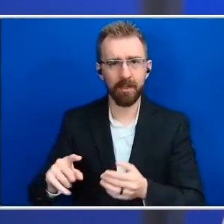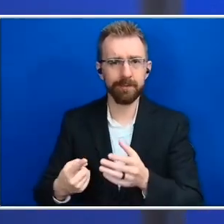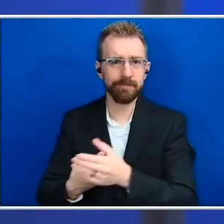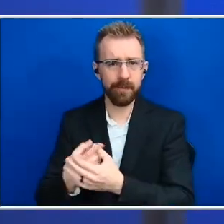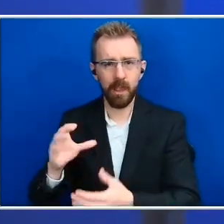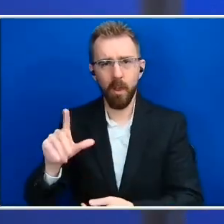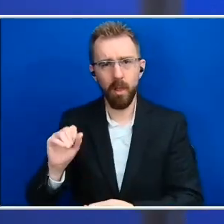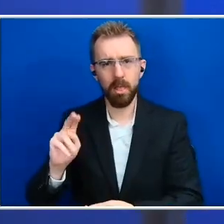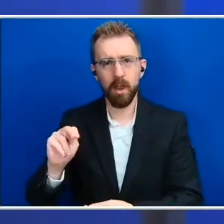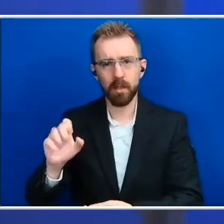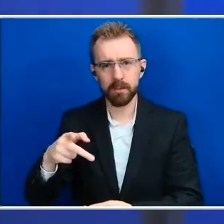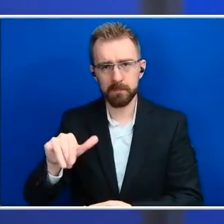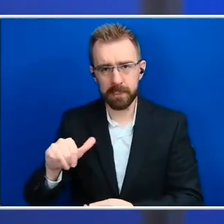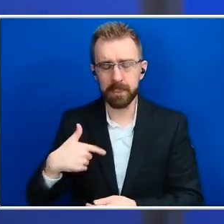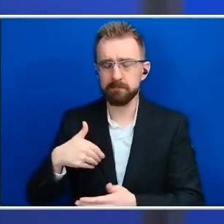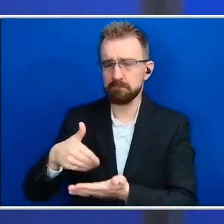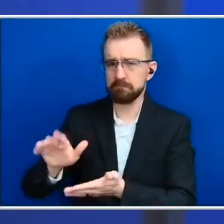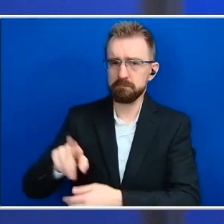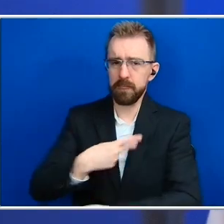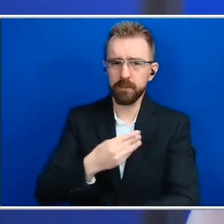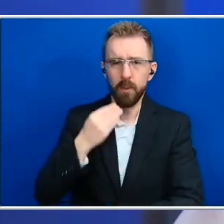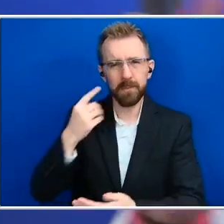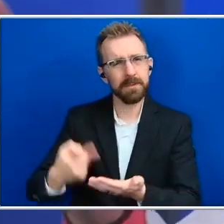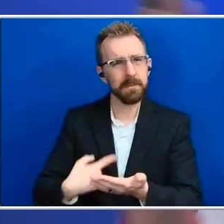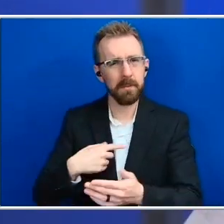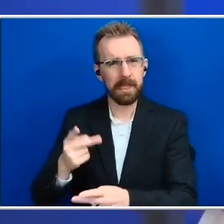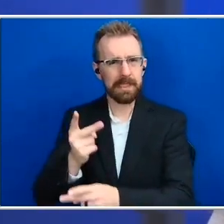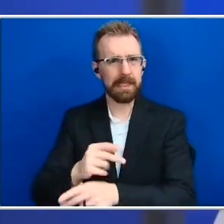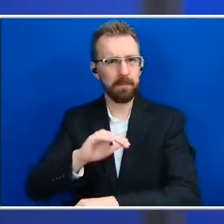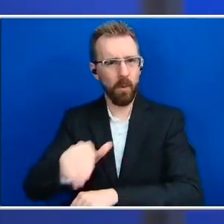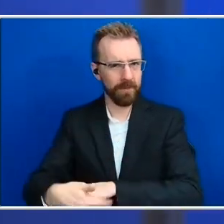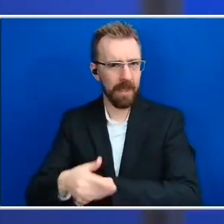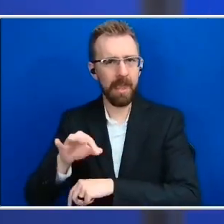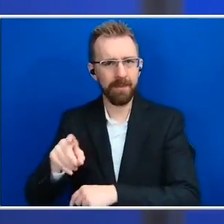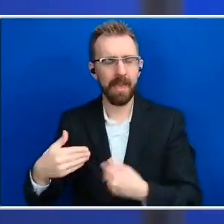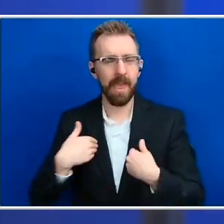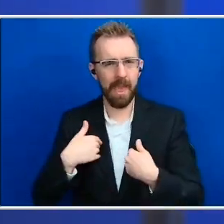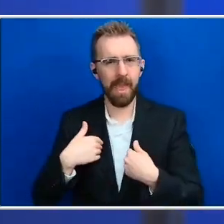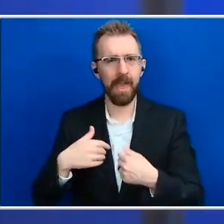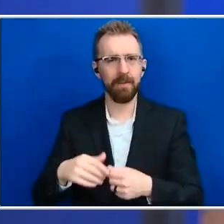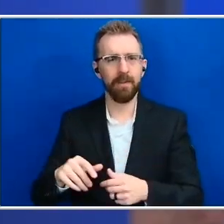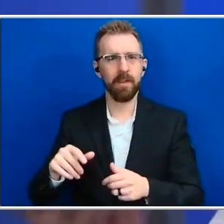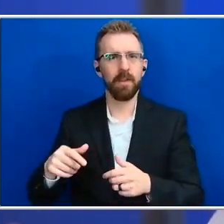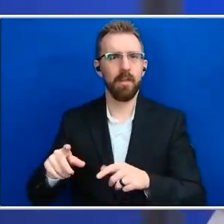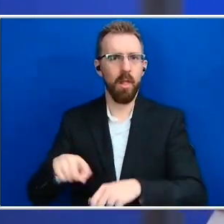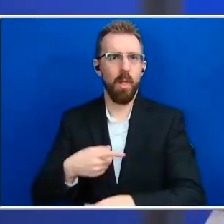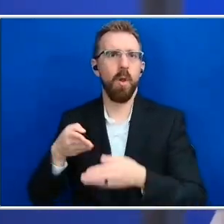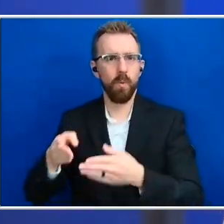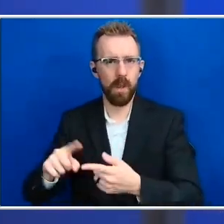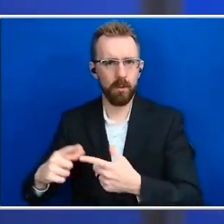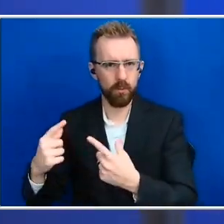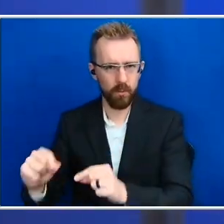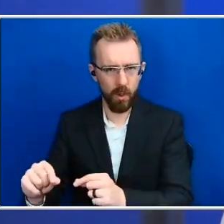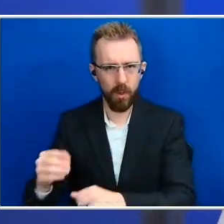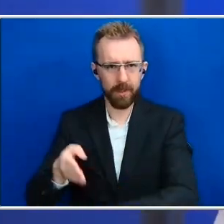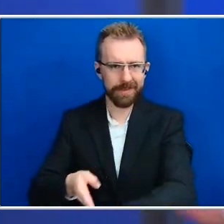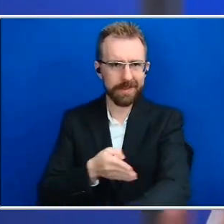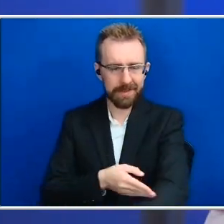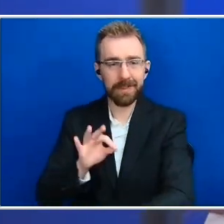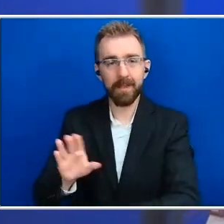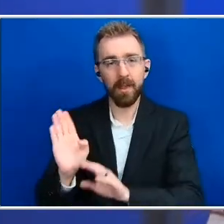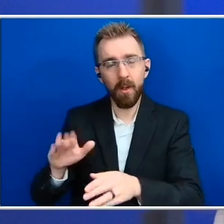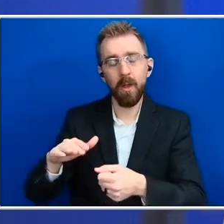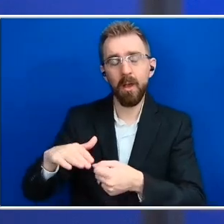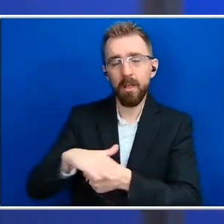home. Sometimes I keep the patients overnight if they have long distance to go, because if they go to the local hospital that are